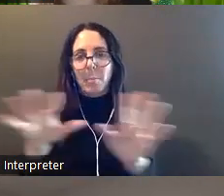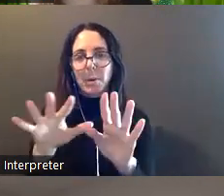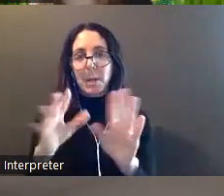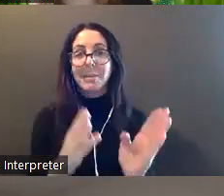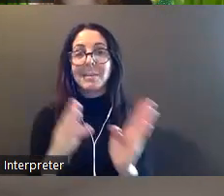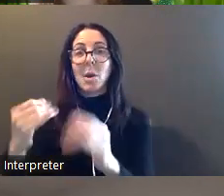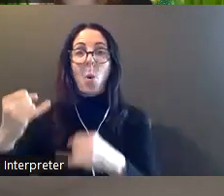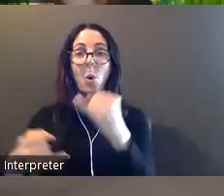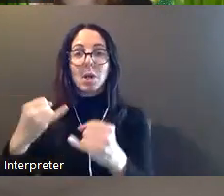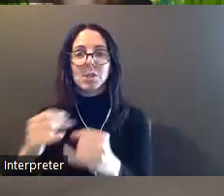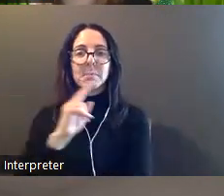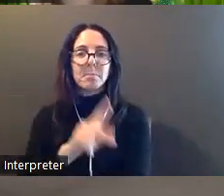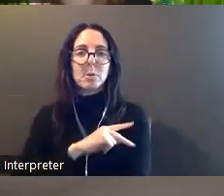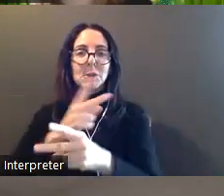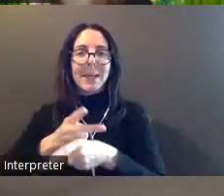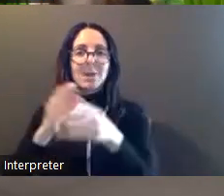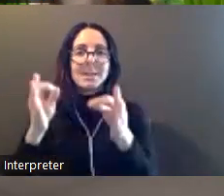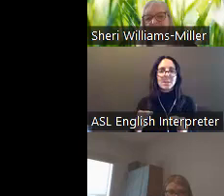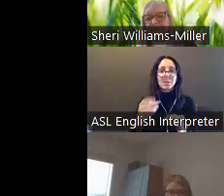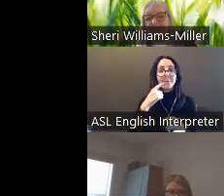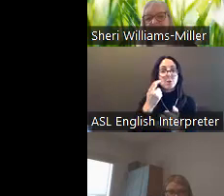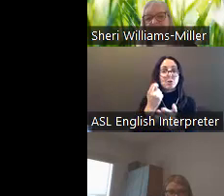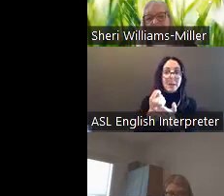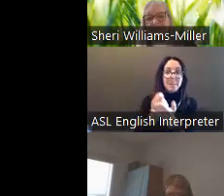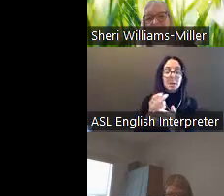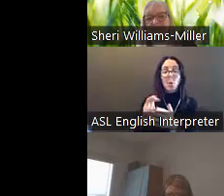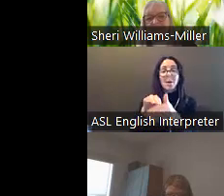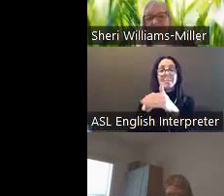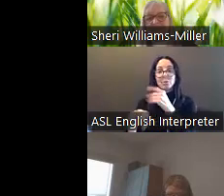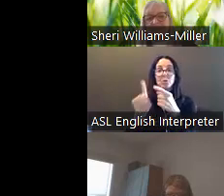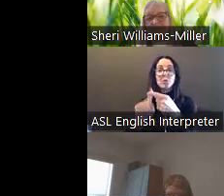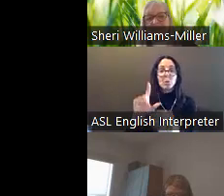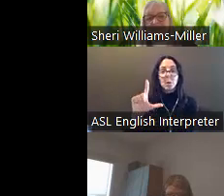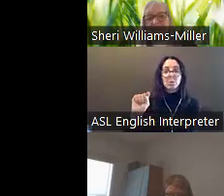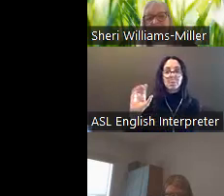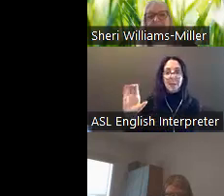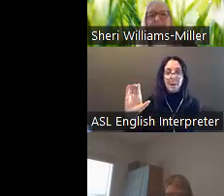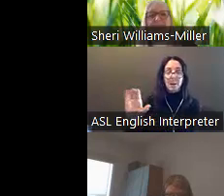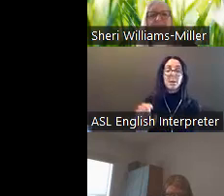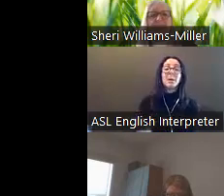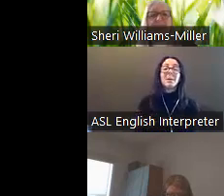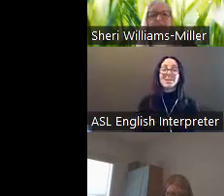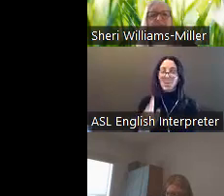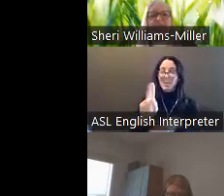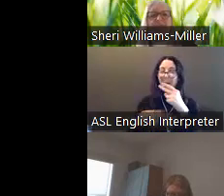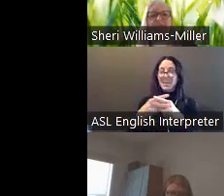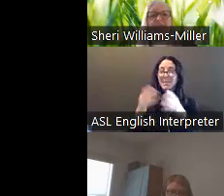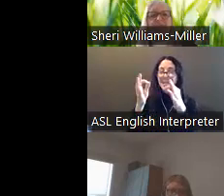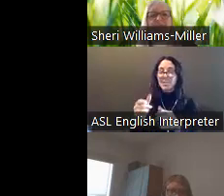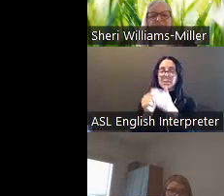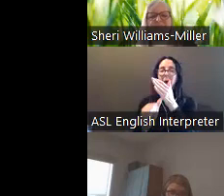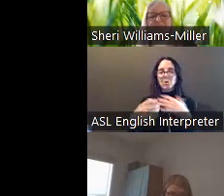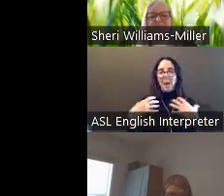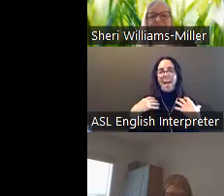is personal care decisions related to treatment or admission to long-term care. So those decisions fall under the